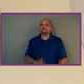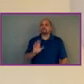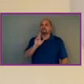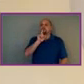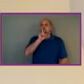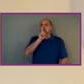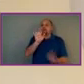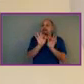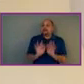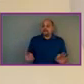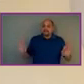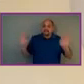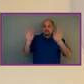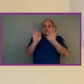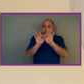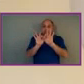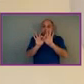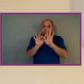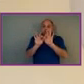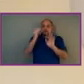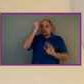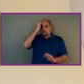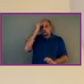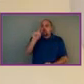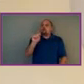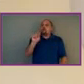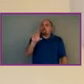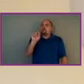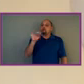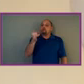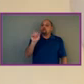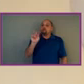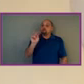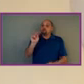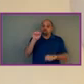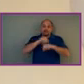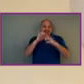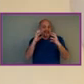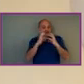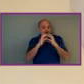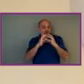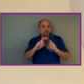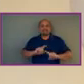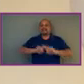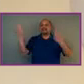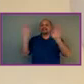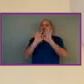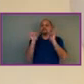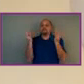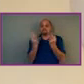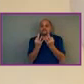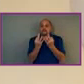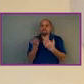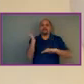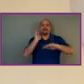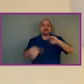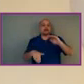It's important to note that the Trojan asteroids is a different family from the ones from the main